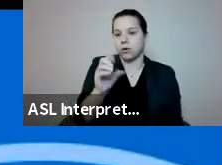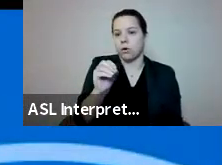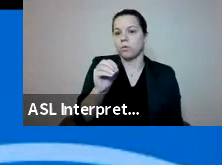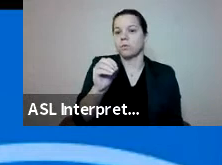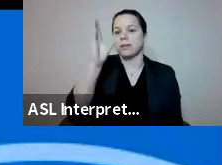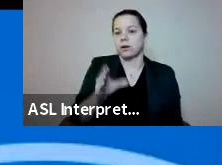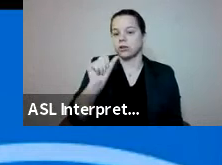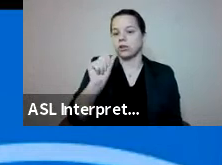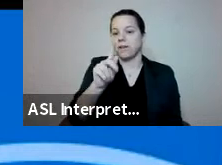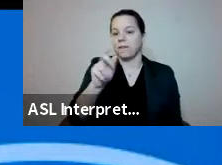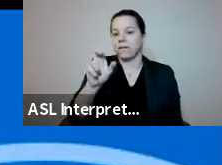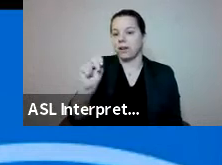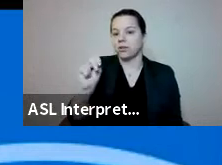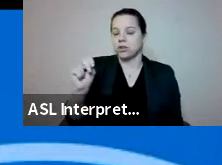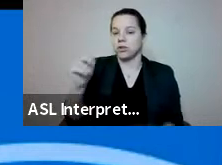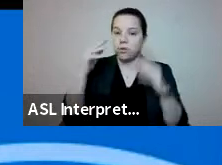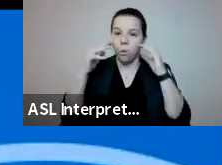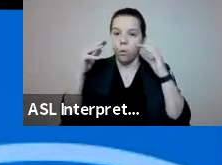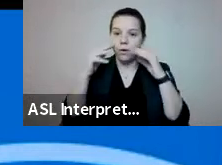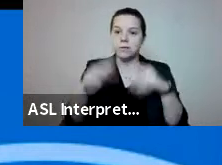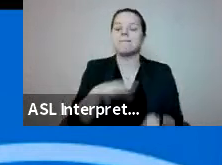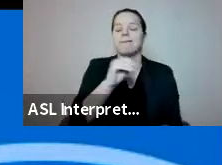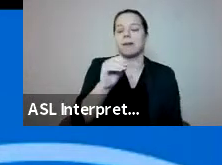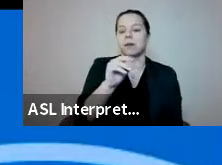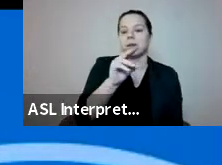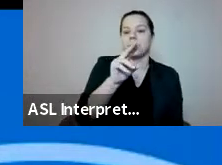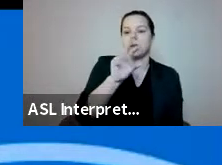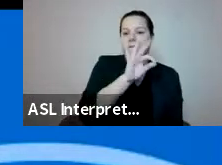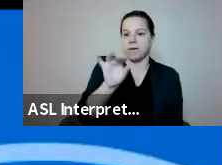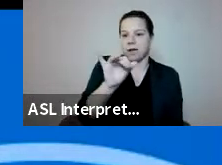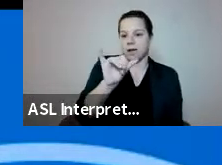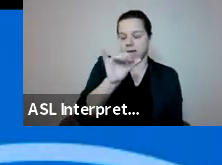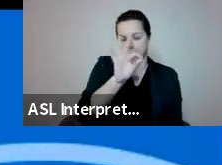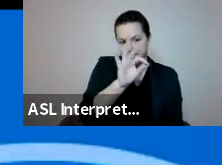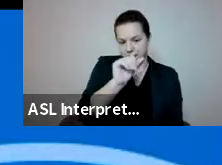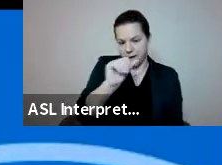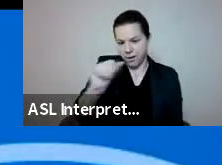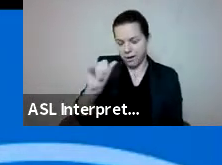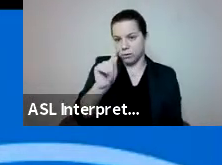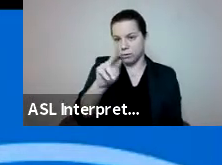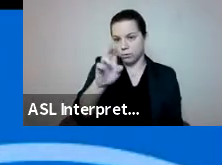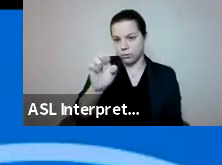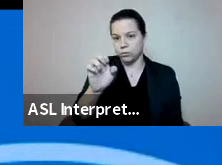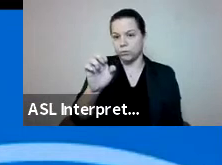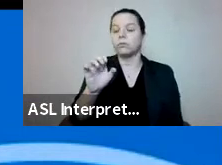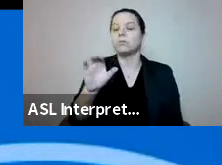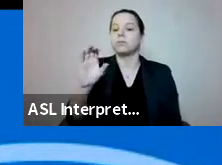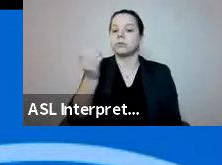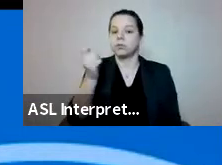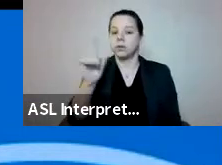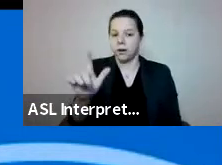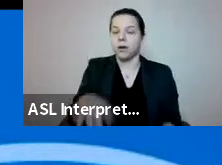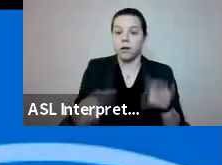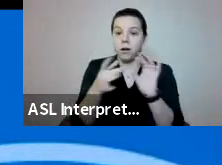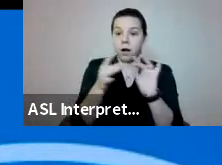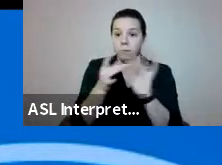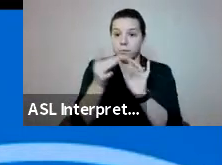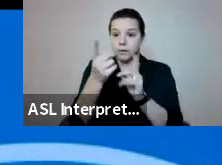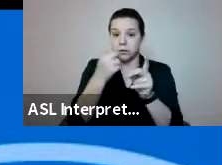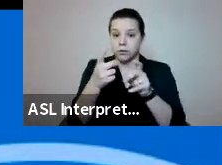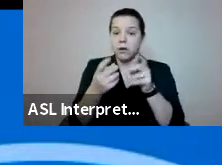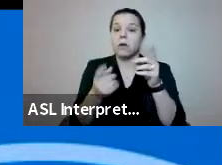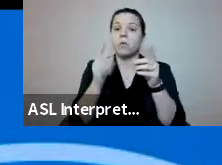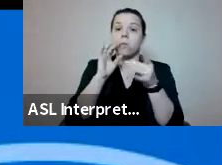faa.gov/go/aviation-noise and on FAA's YouTube channel. Questions and comments made during this webinar on FAA's noise research programs and